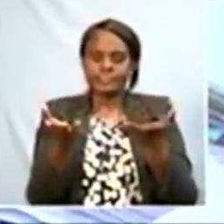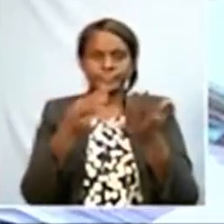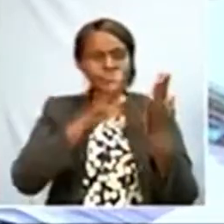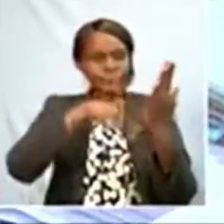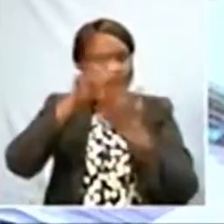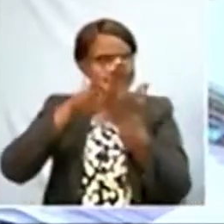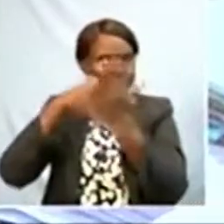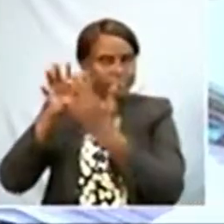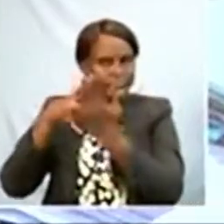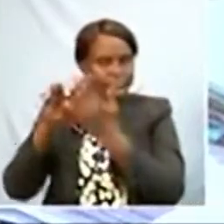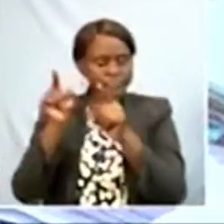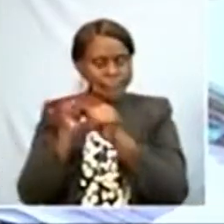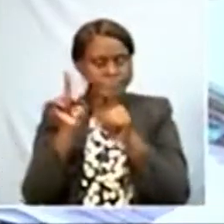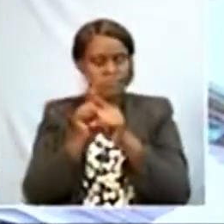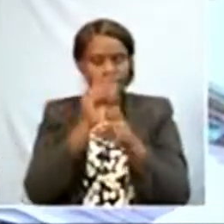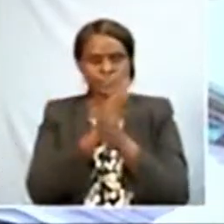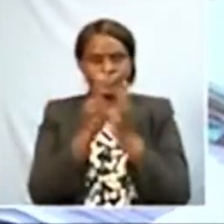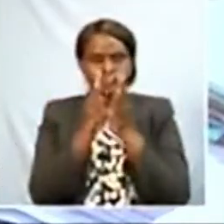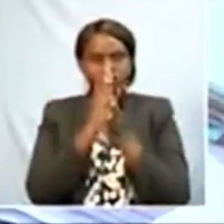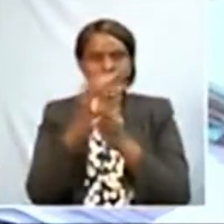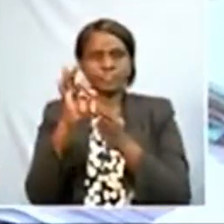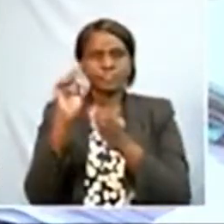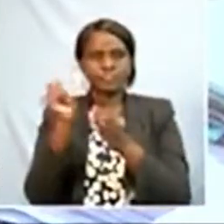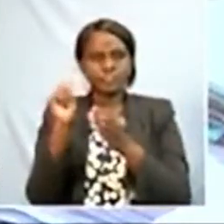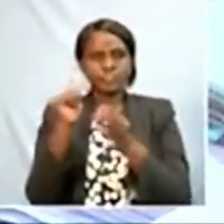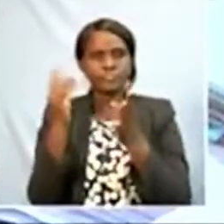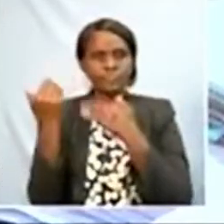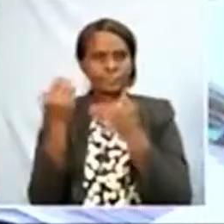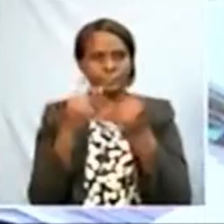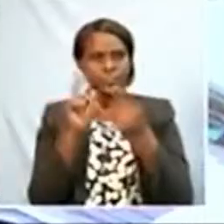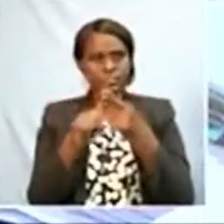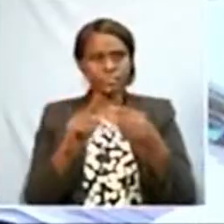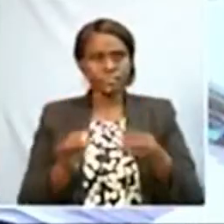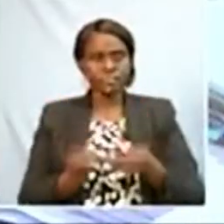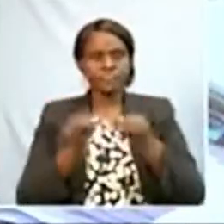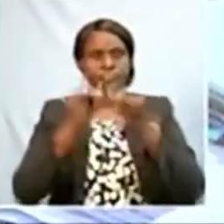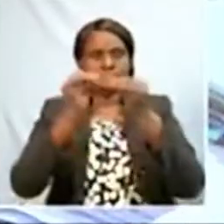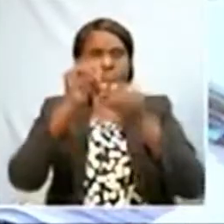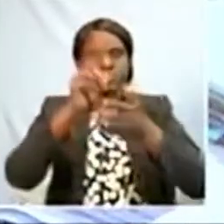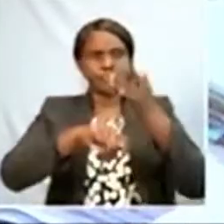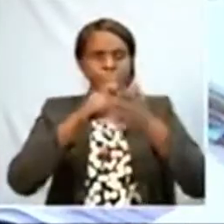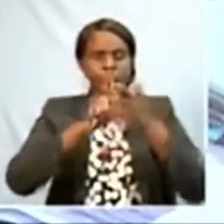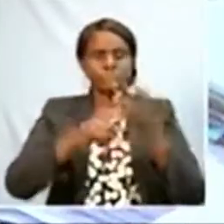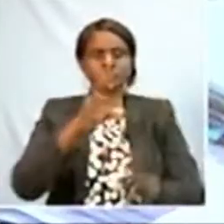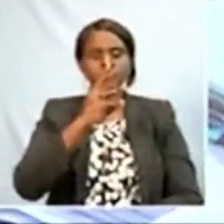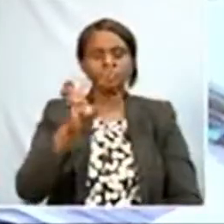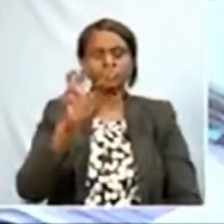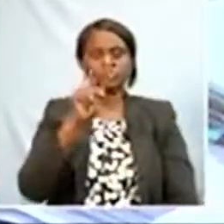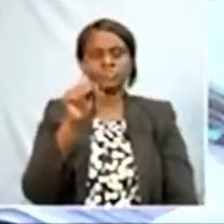painting, decoration, and construction of an ablution block. To the total cost